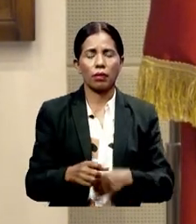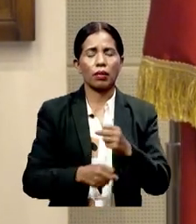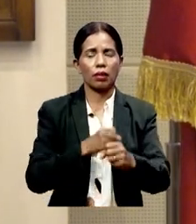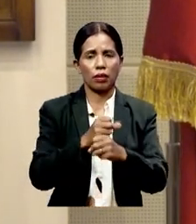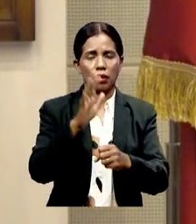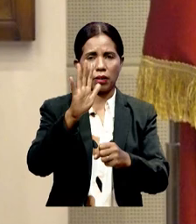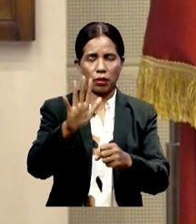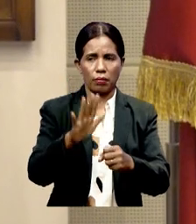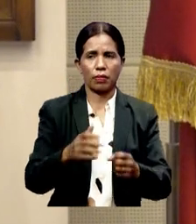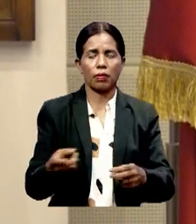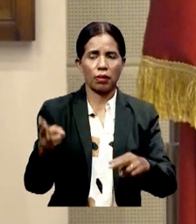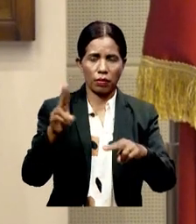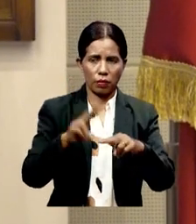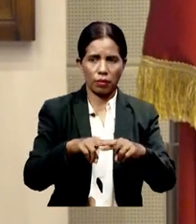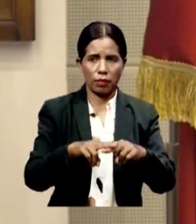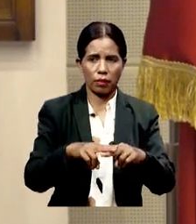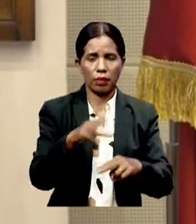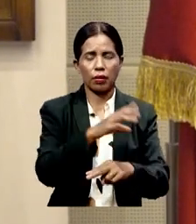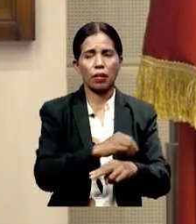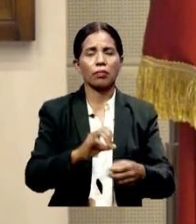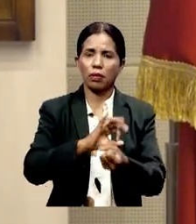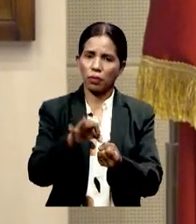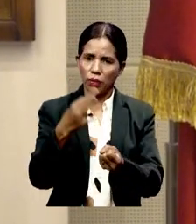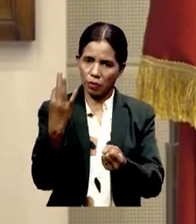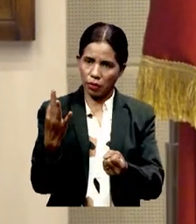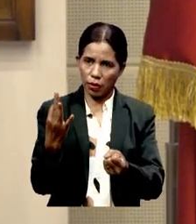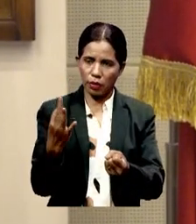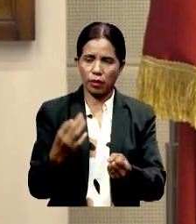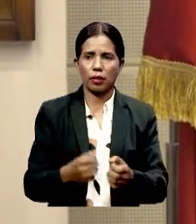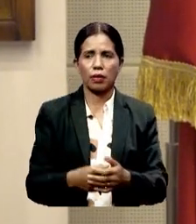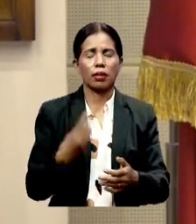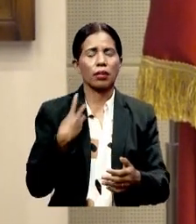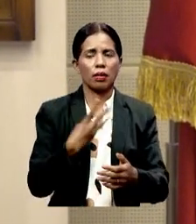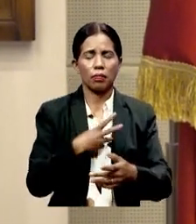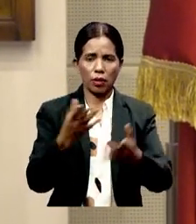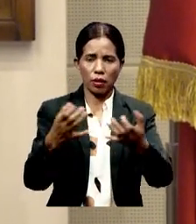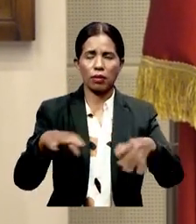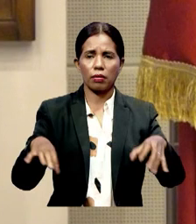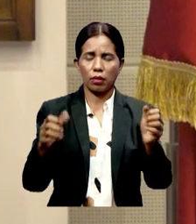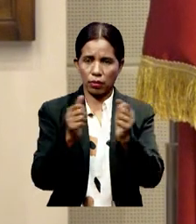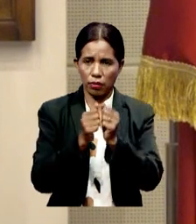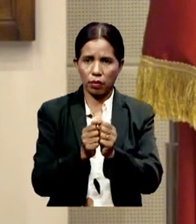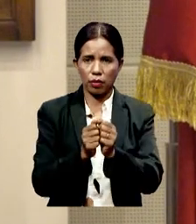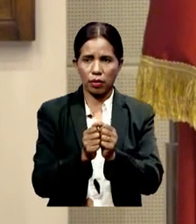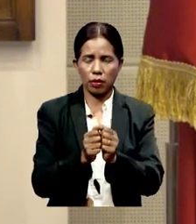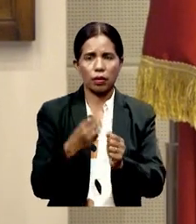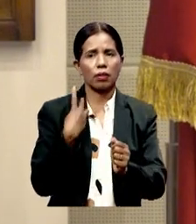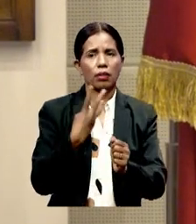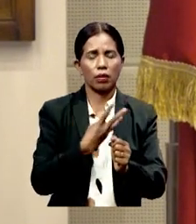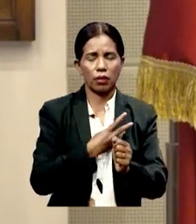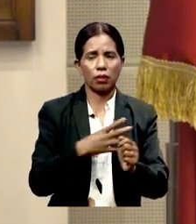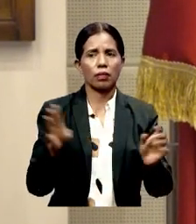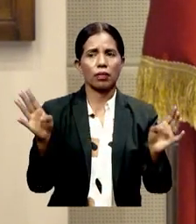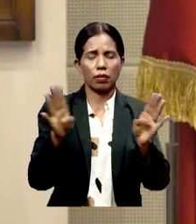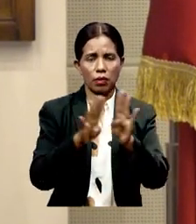bad times, the times of COVID. We are gathered here not only to witness the closing of